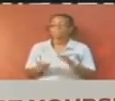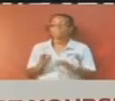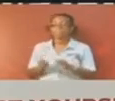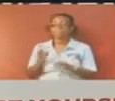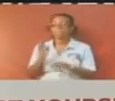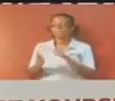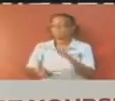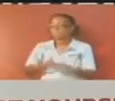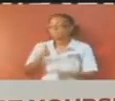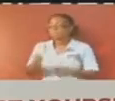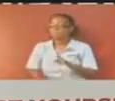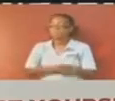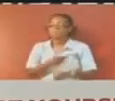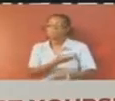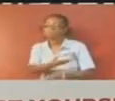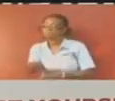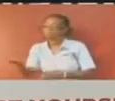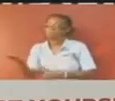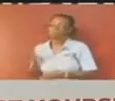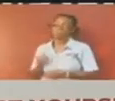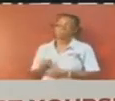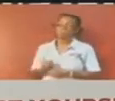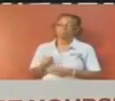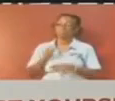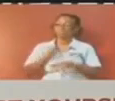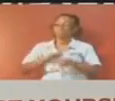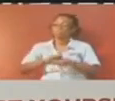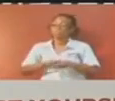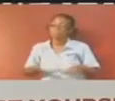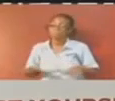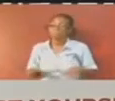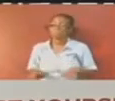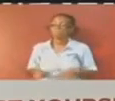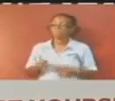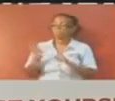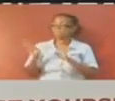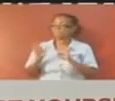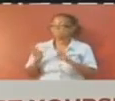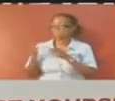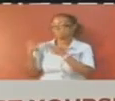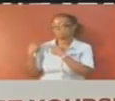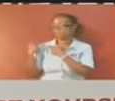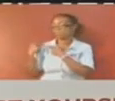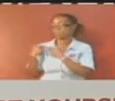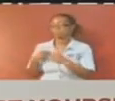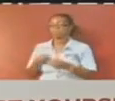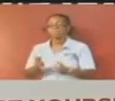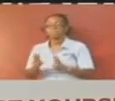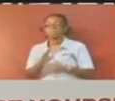if citizens do not play their part. All citizens.